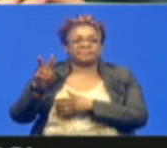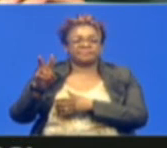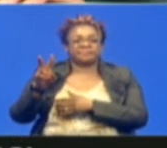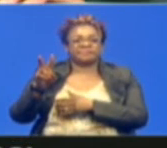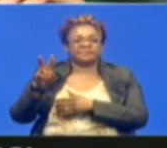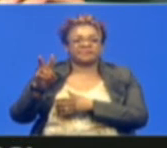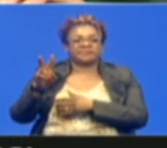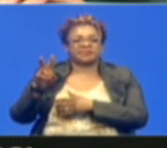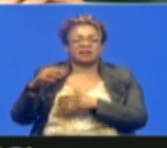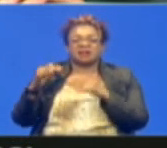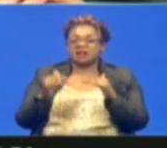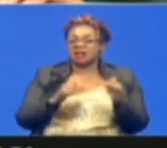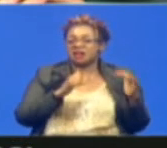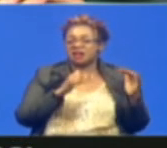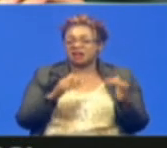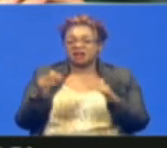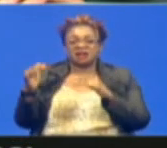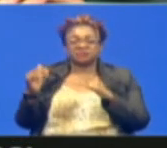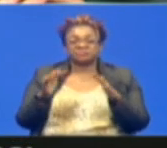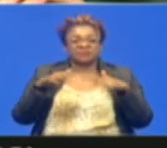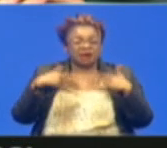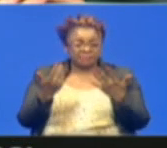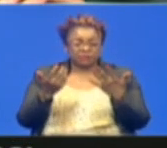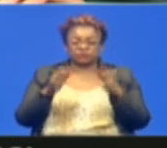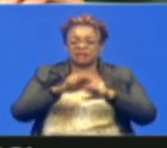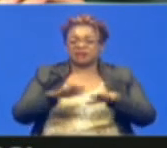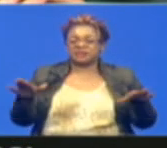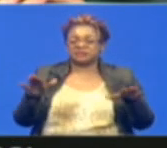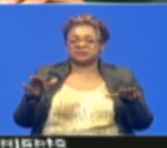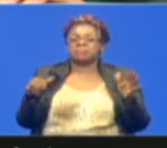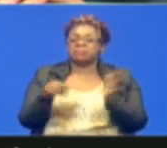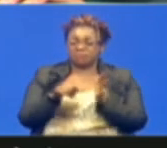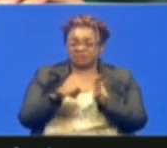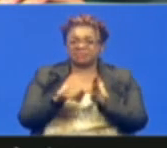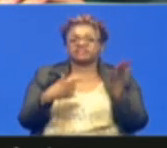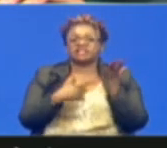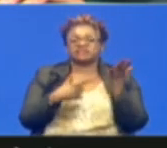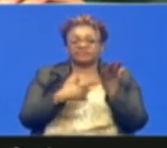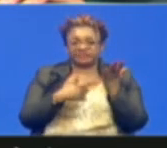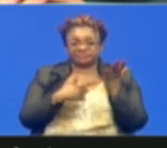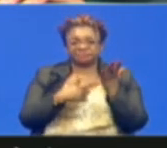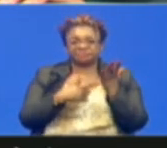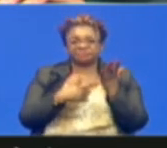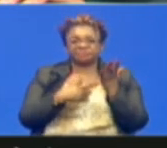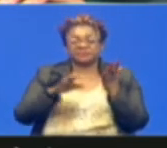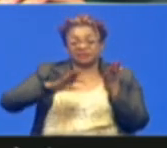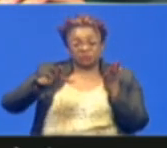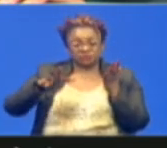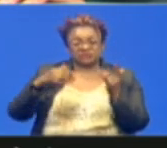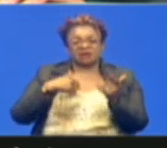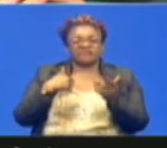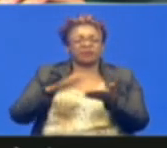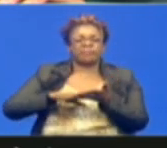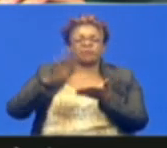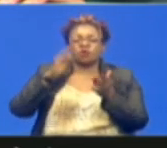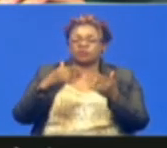A battle over grazing land is unfolding in Taita Taveta County. Camel owners in Taita Taveta County are counting more losses after